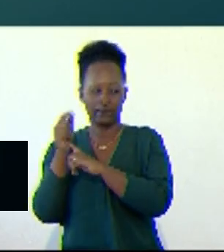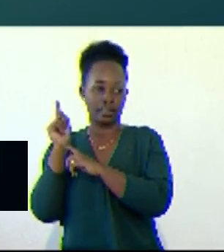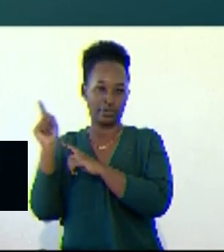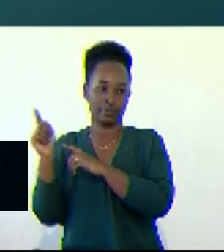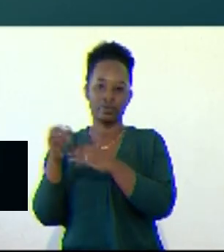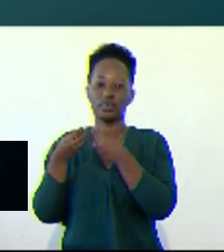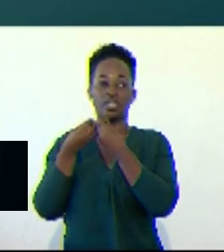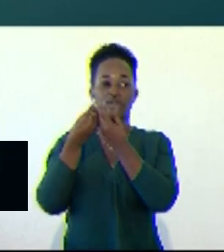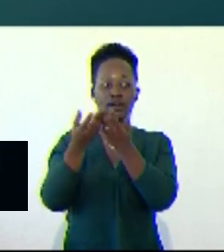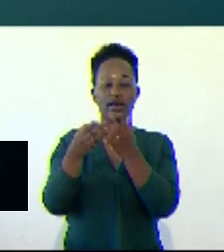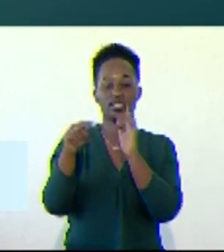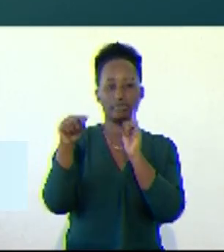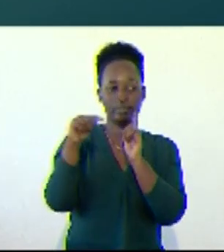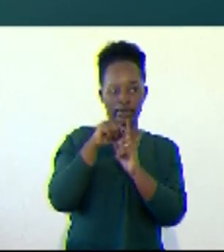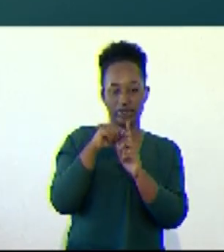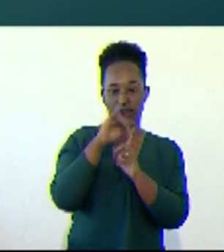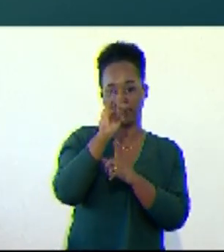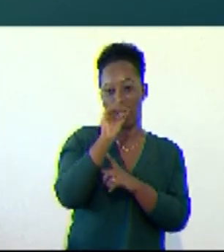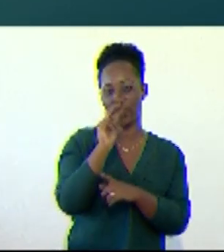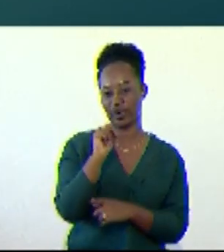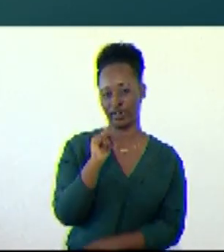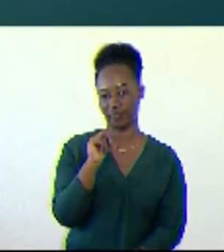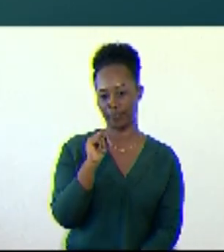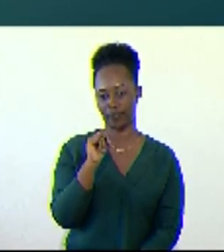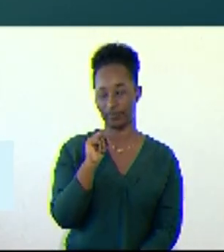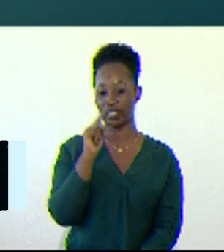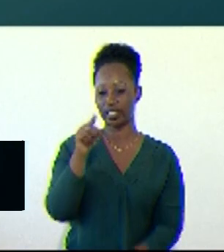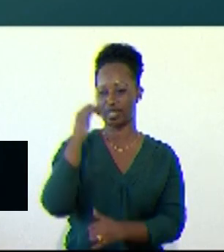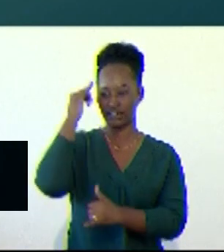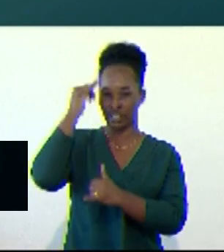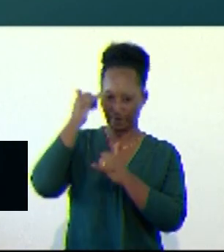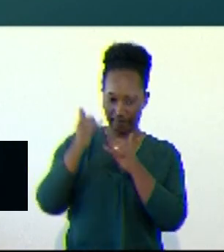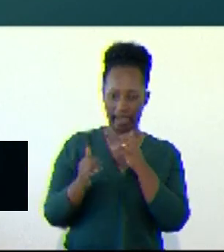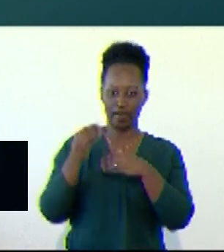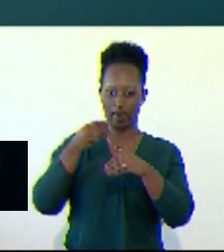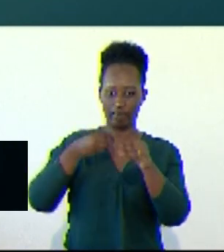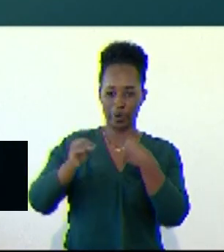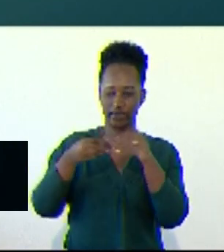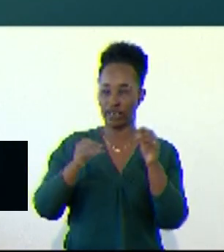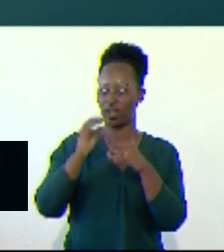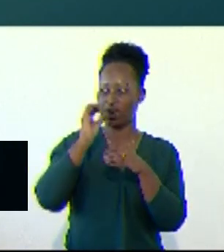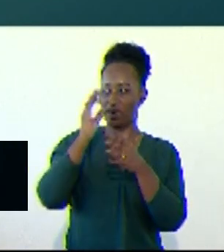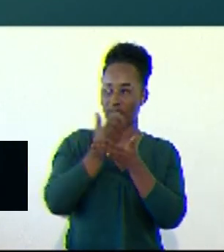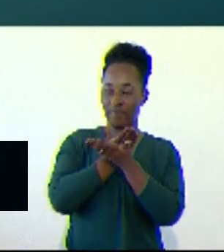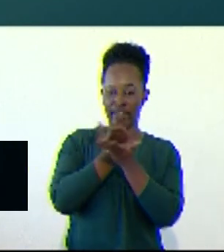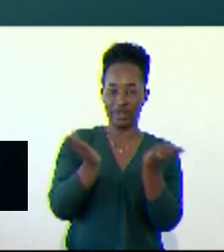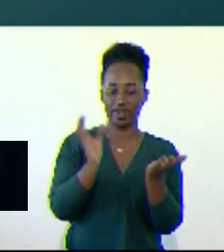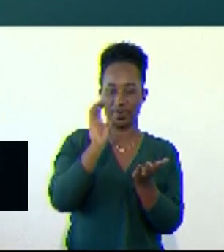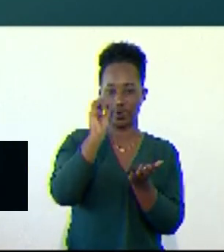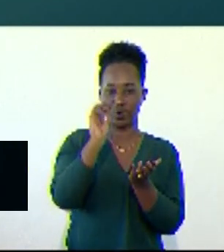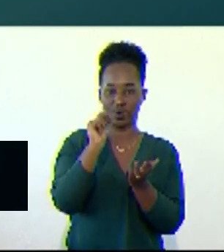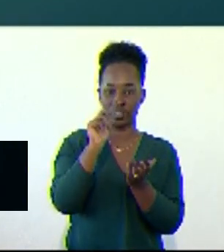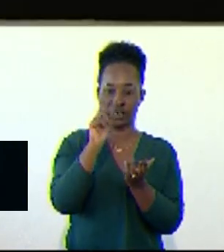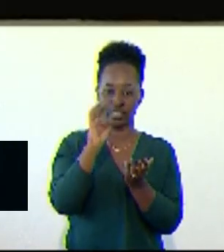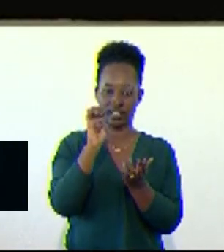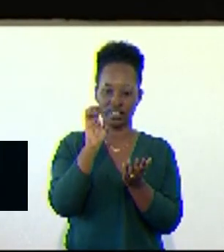and a positive ion. This is the final product of any condensation reaction. We